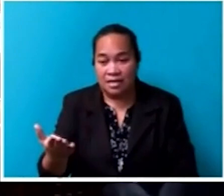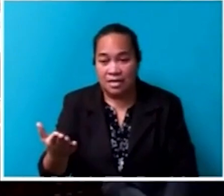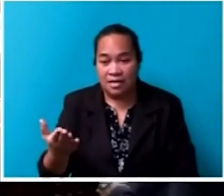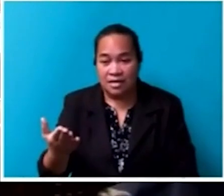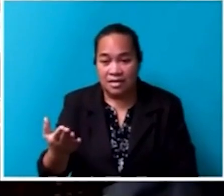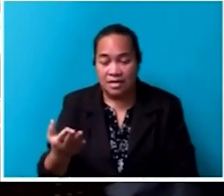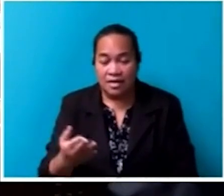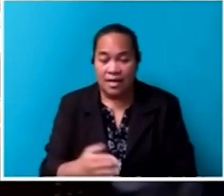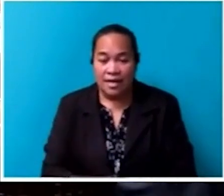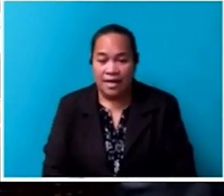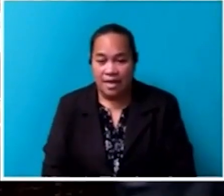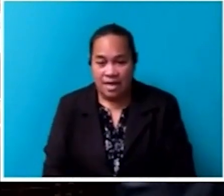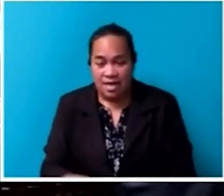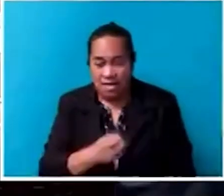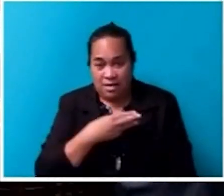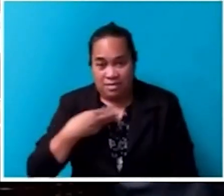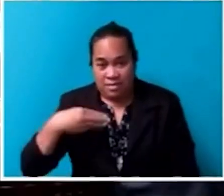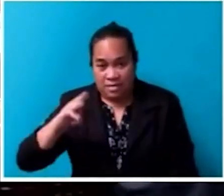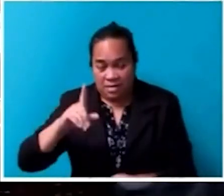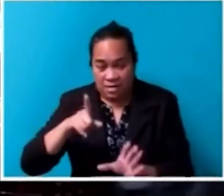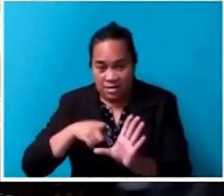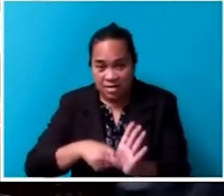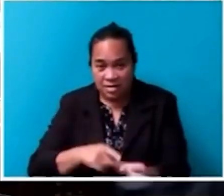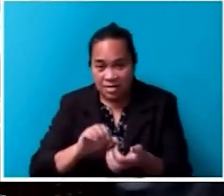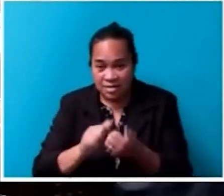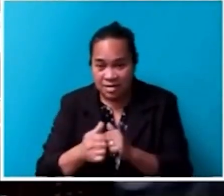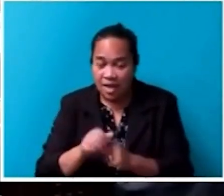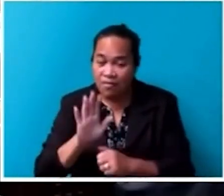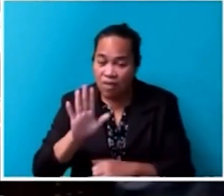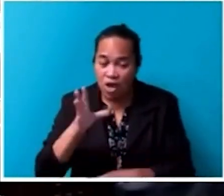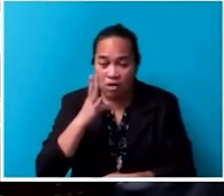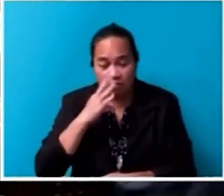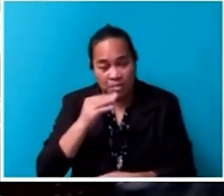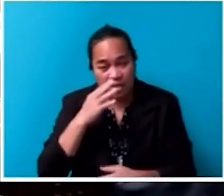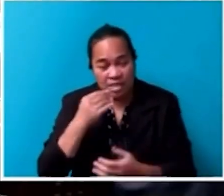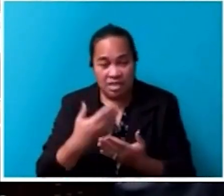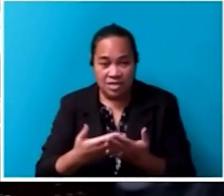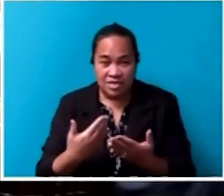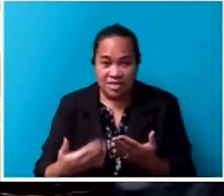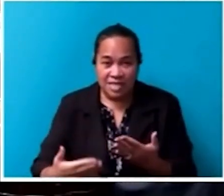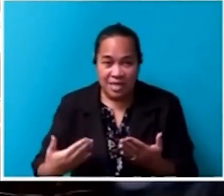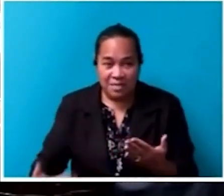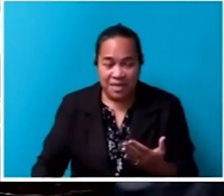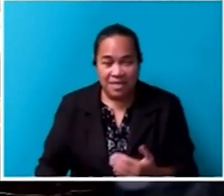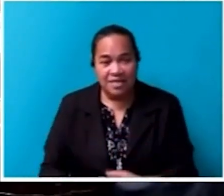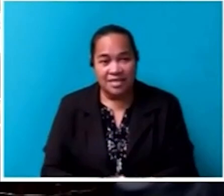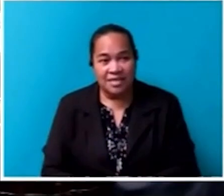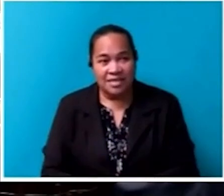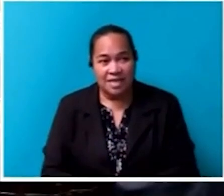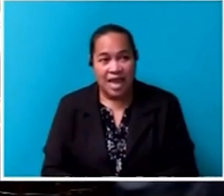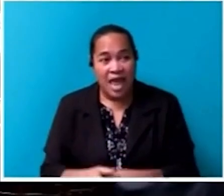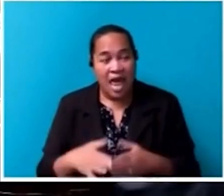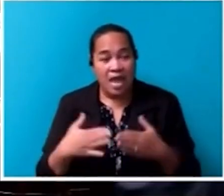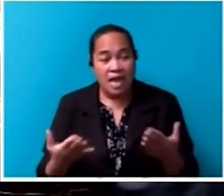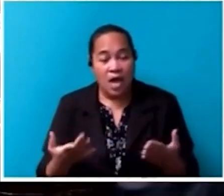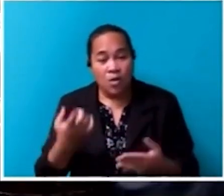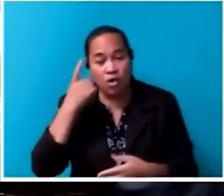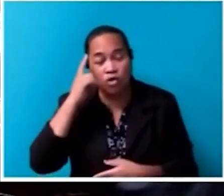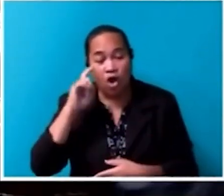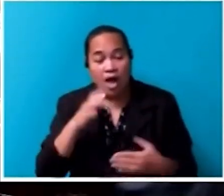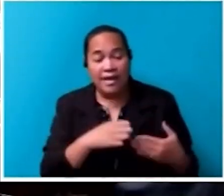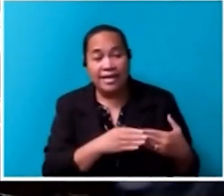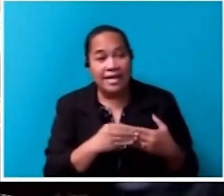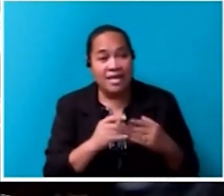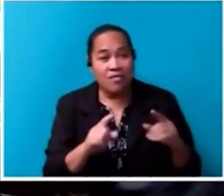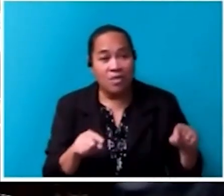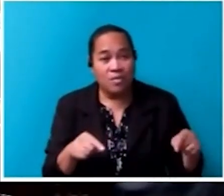Honourable Justice Okuru for his ministerial statement. I will now call on the Leader of the Opposition